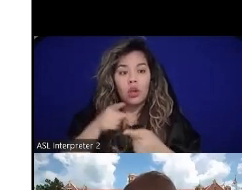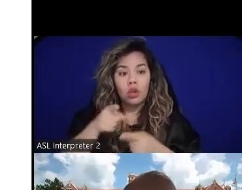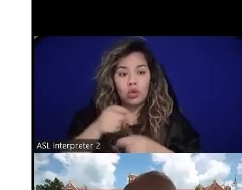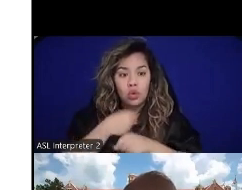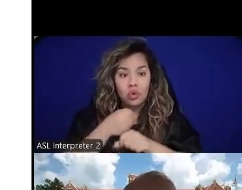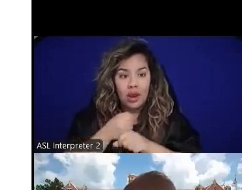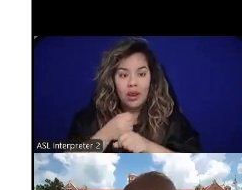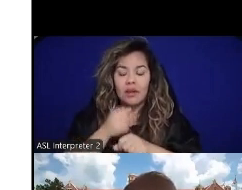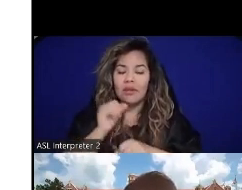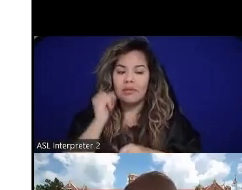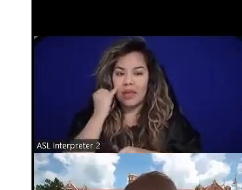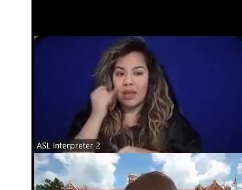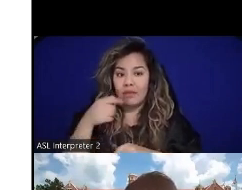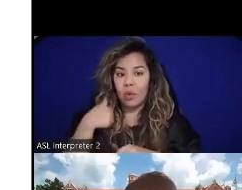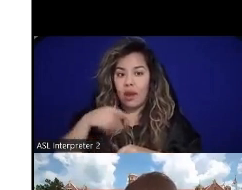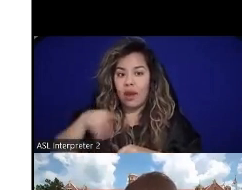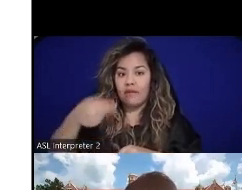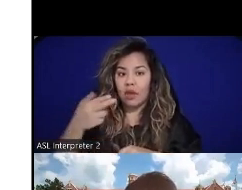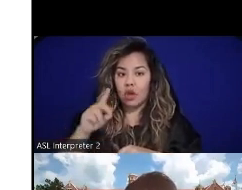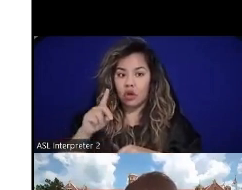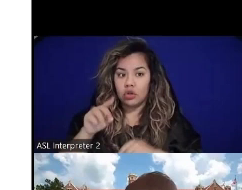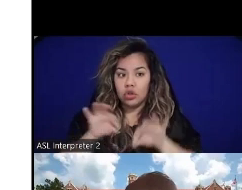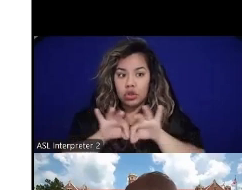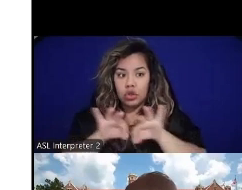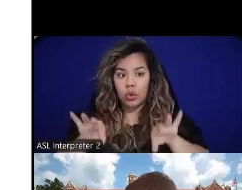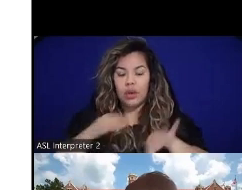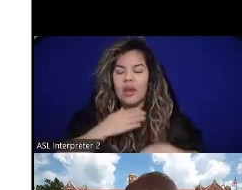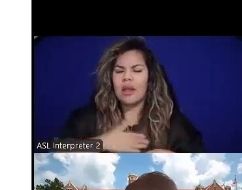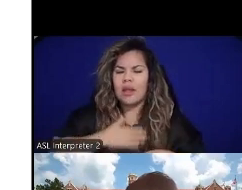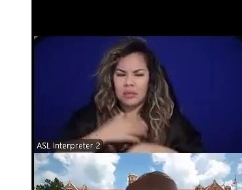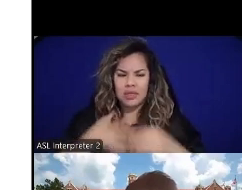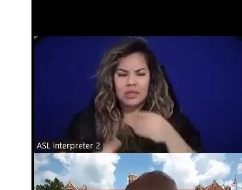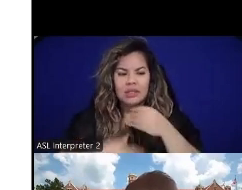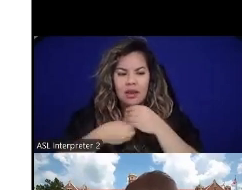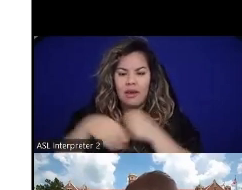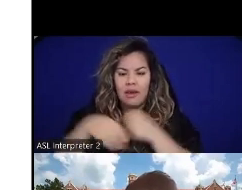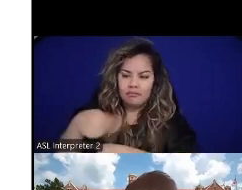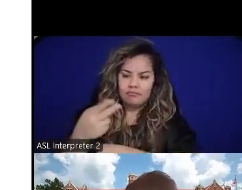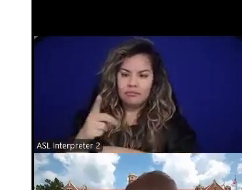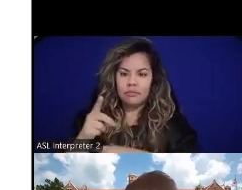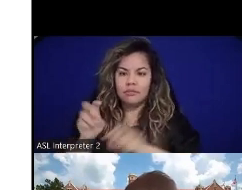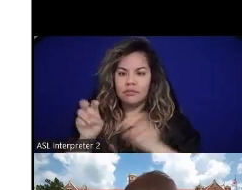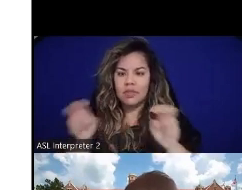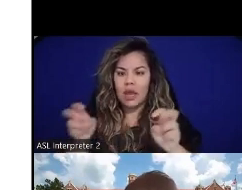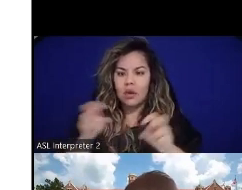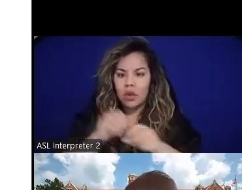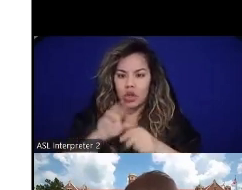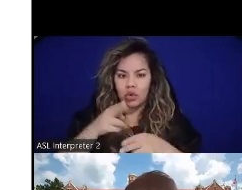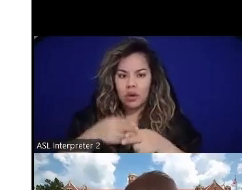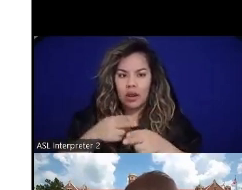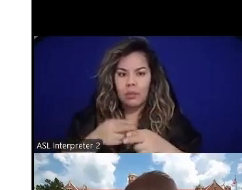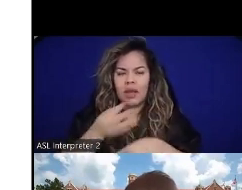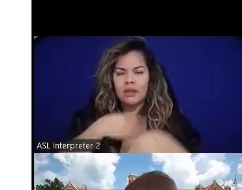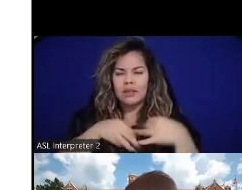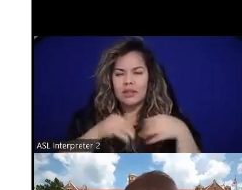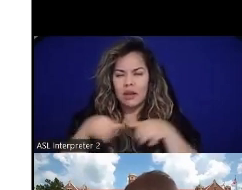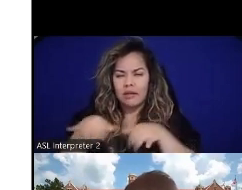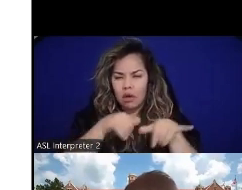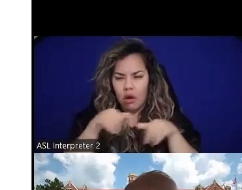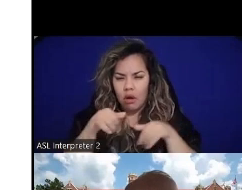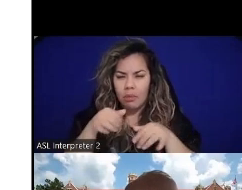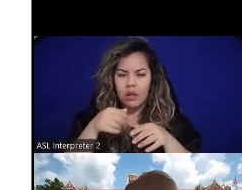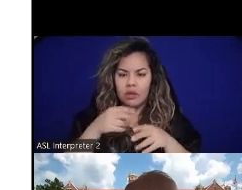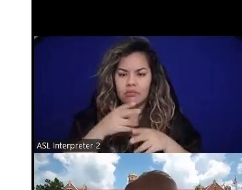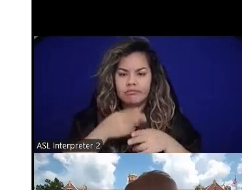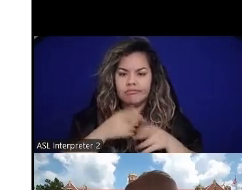doctoral degree, please indicate a doctoral title in the drop-down menu instead of using some common titles such as Miss,